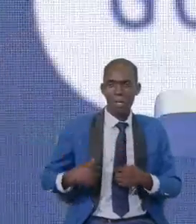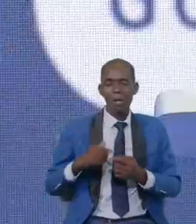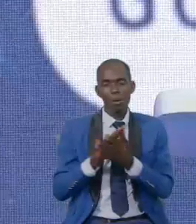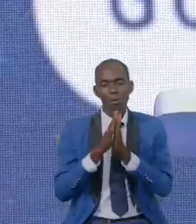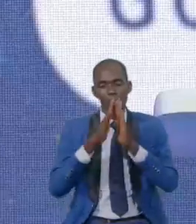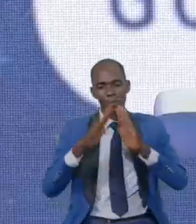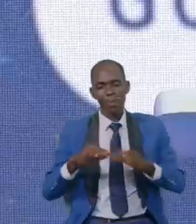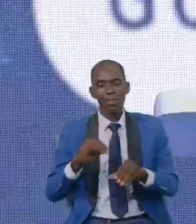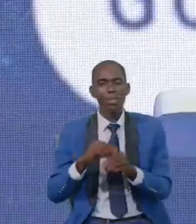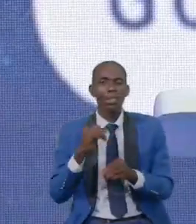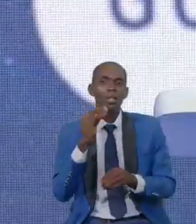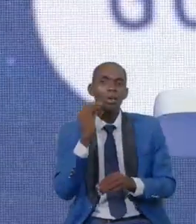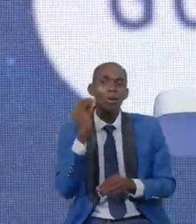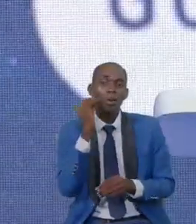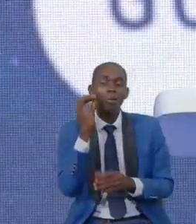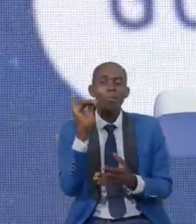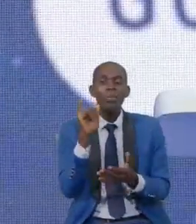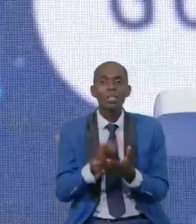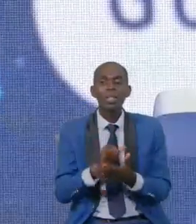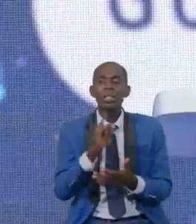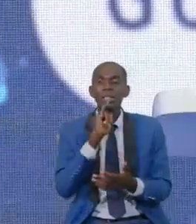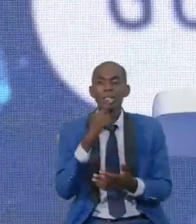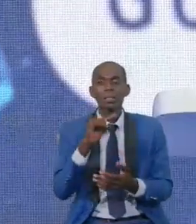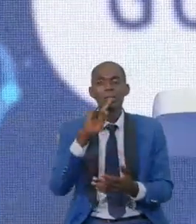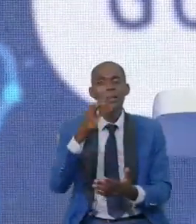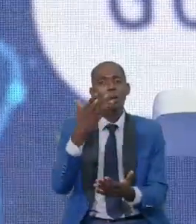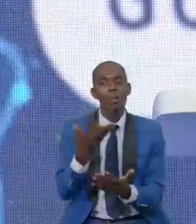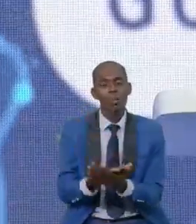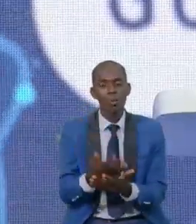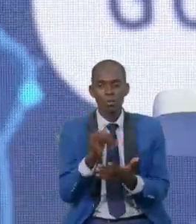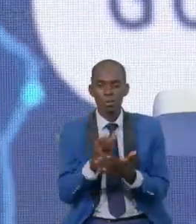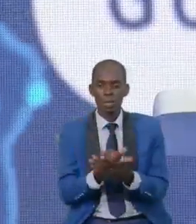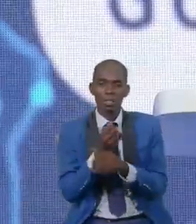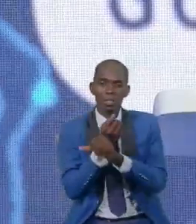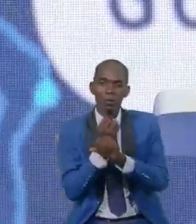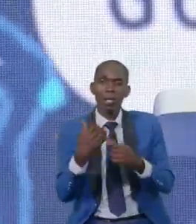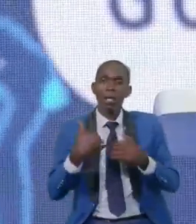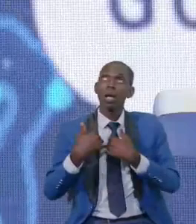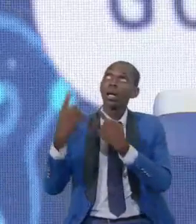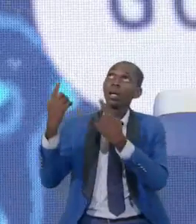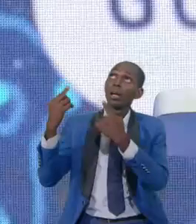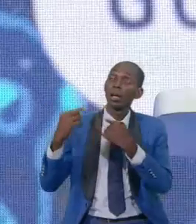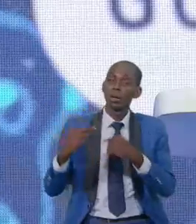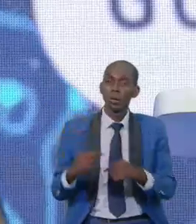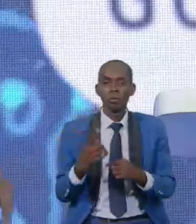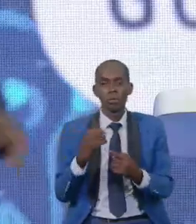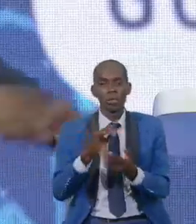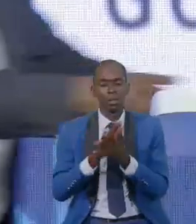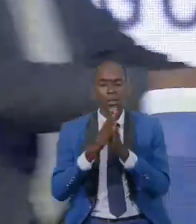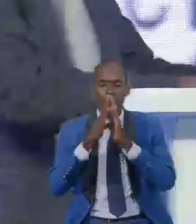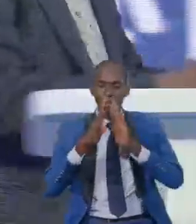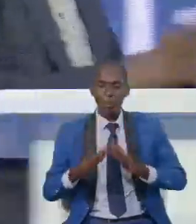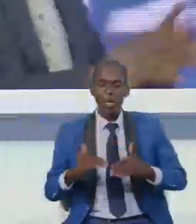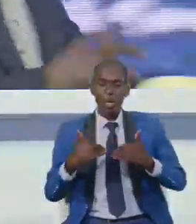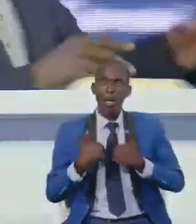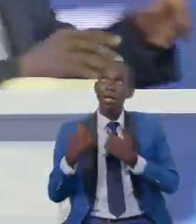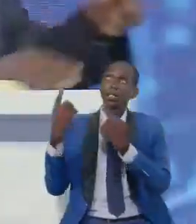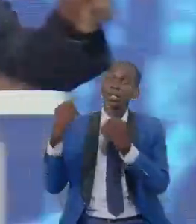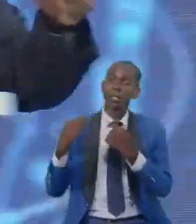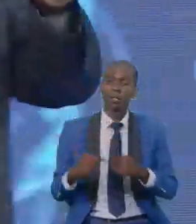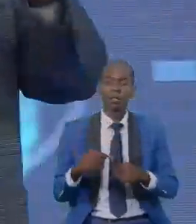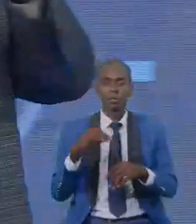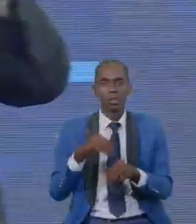home. That is the evidence that salvation has come, that peace has come in